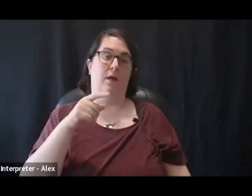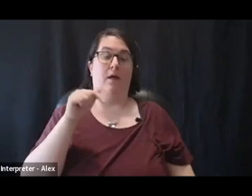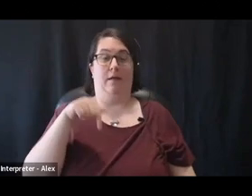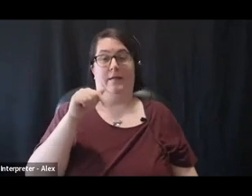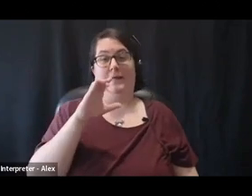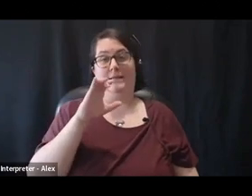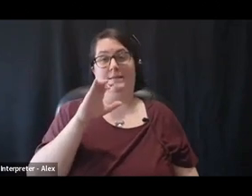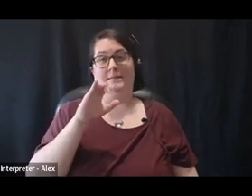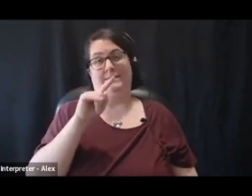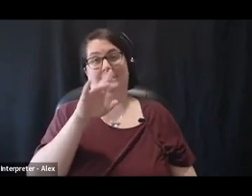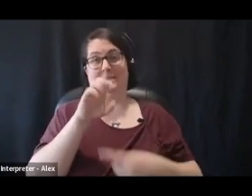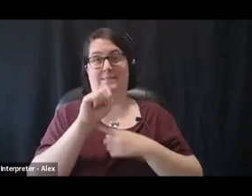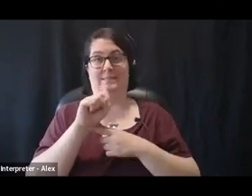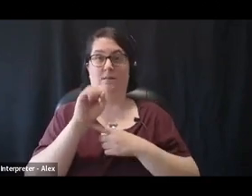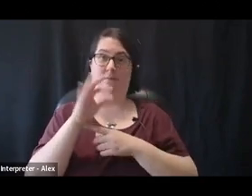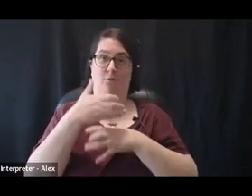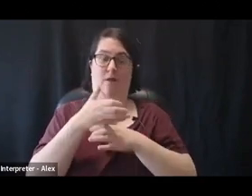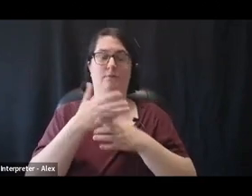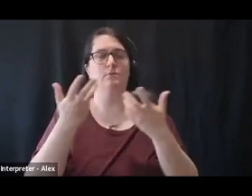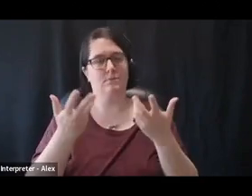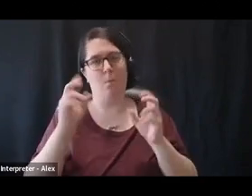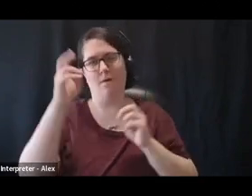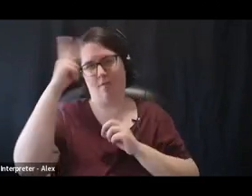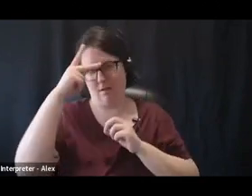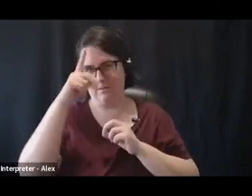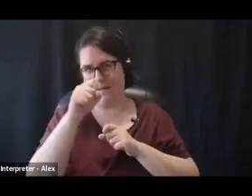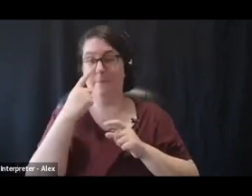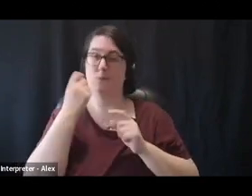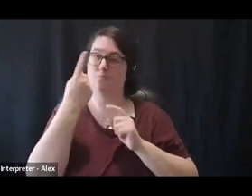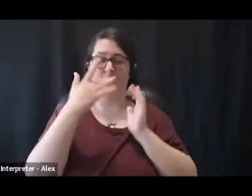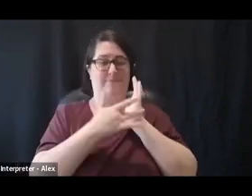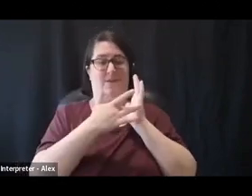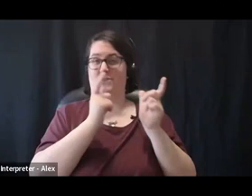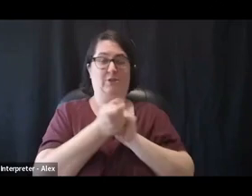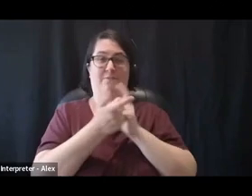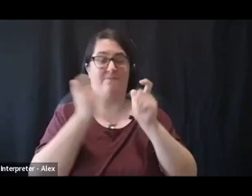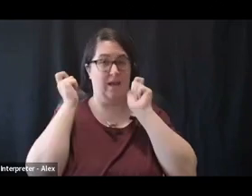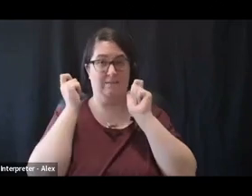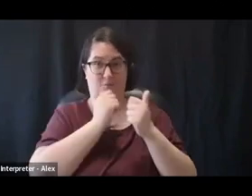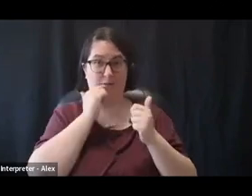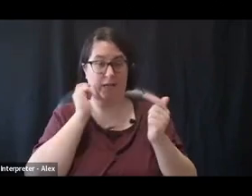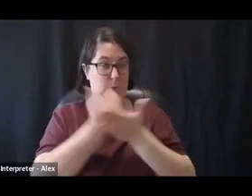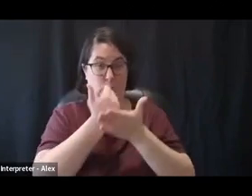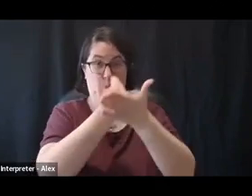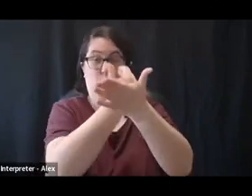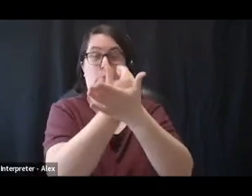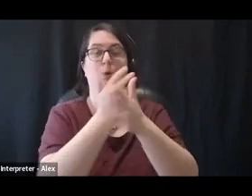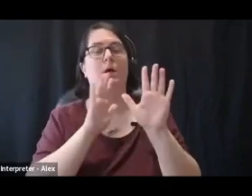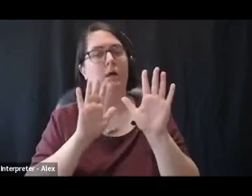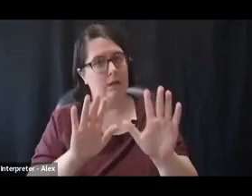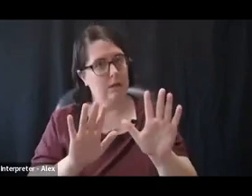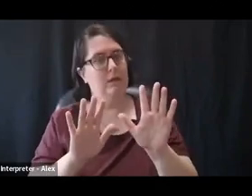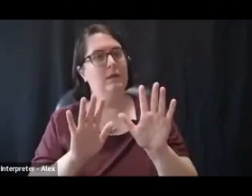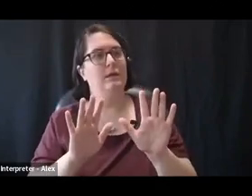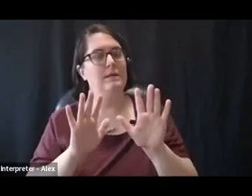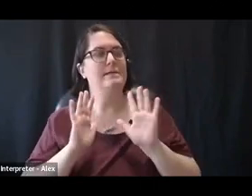as a philosophy, because as we understand, technology changes so fast, and we're finding we